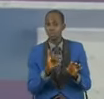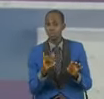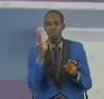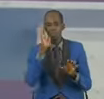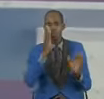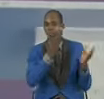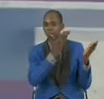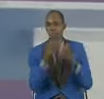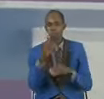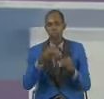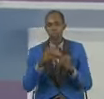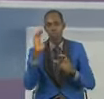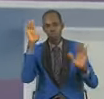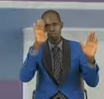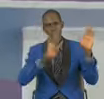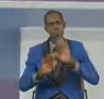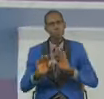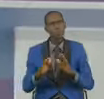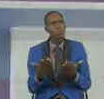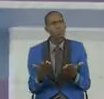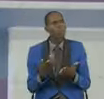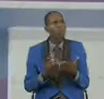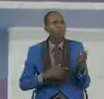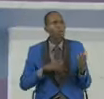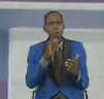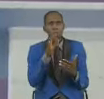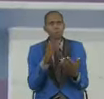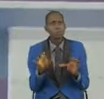trouble. I said, what am I doing? You're going